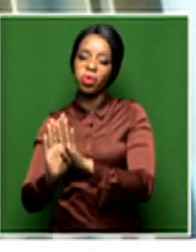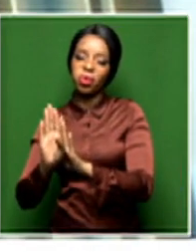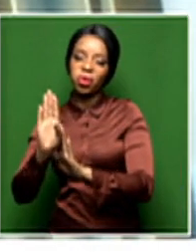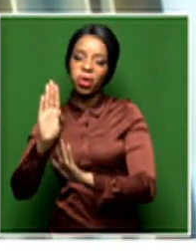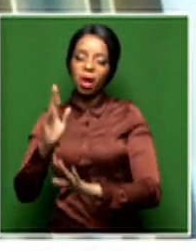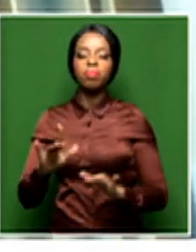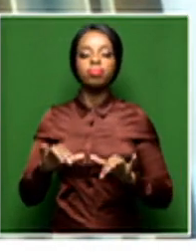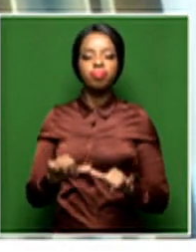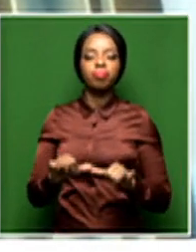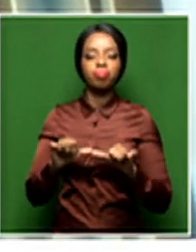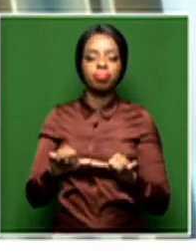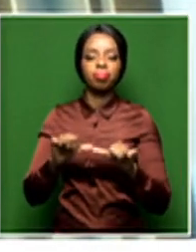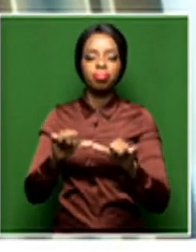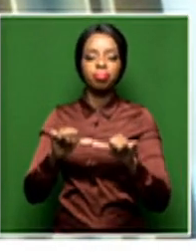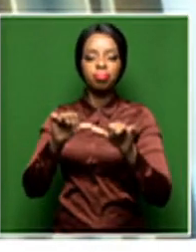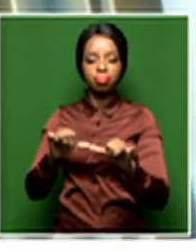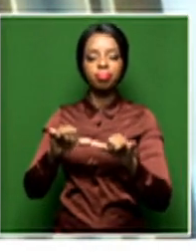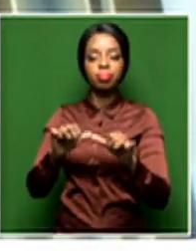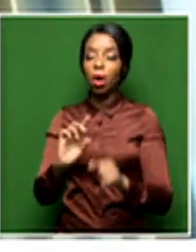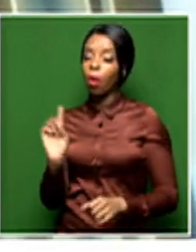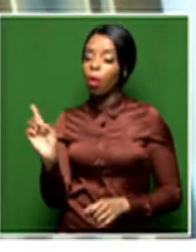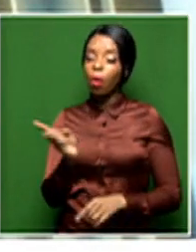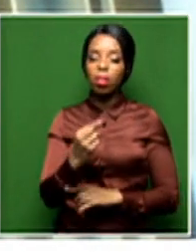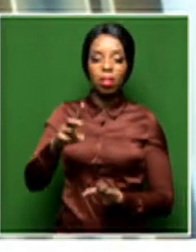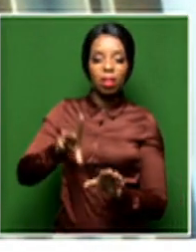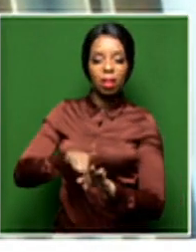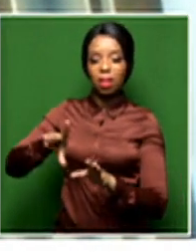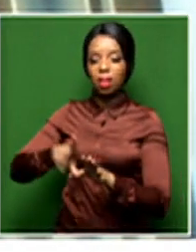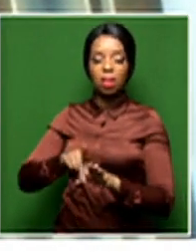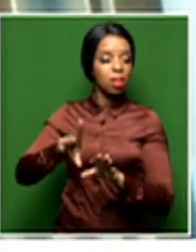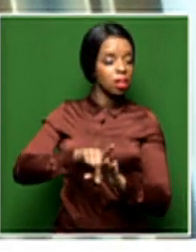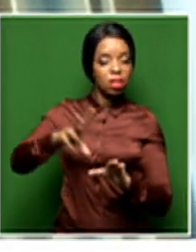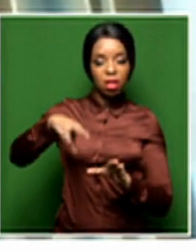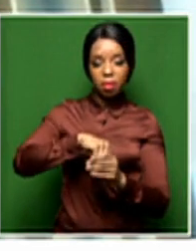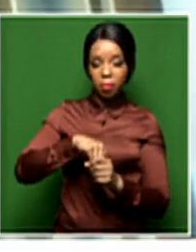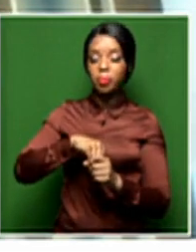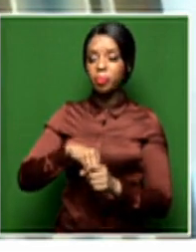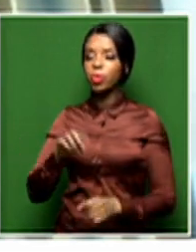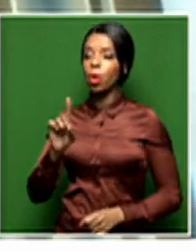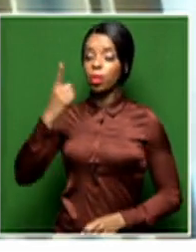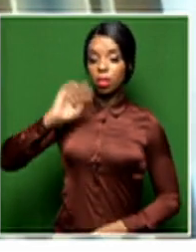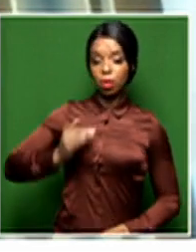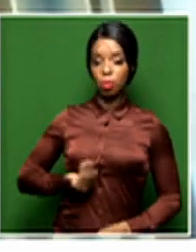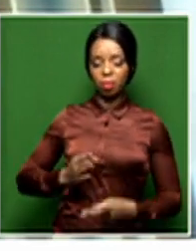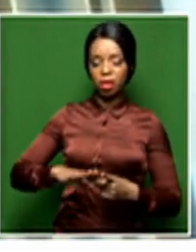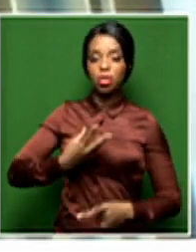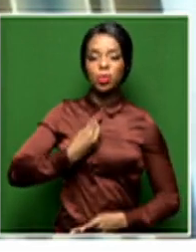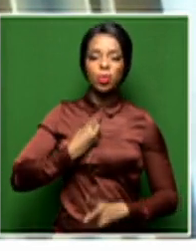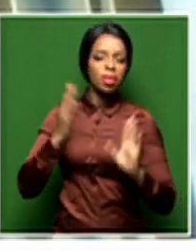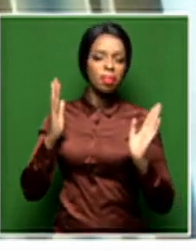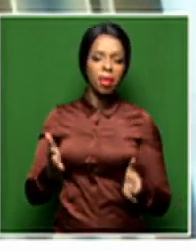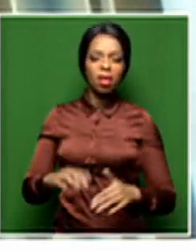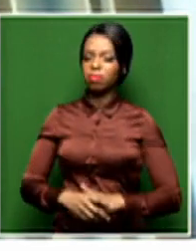everybody's participation. And in doing so, you are bringing not only just the youth and women, but also people with